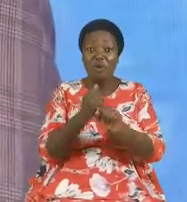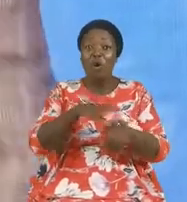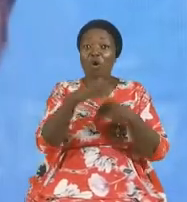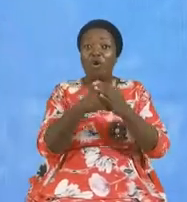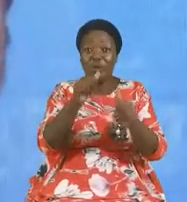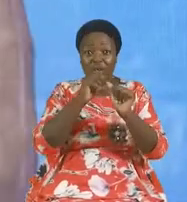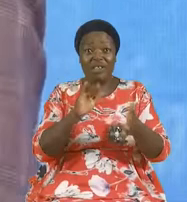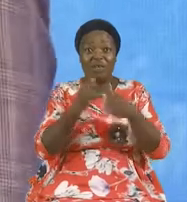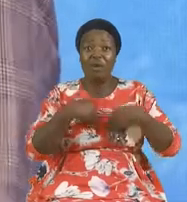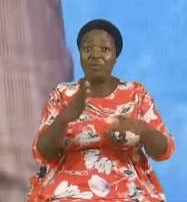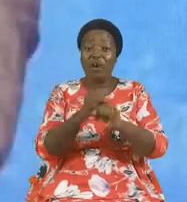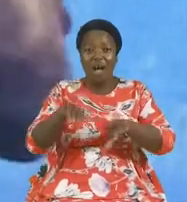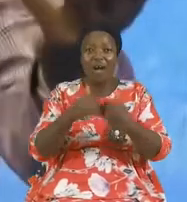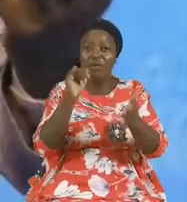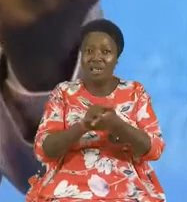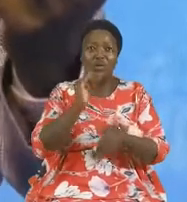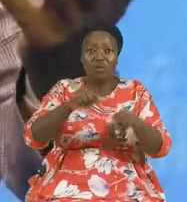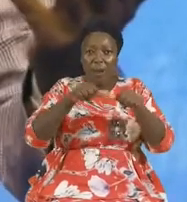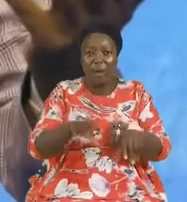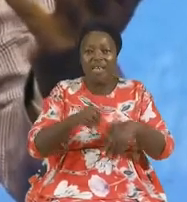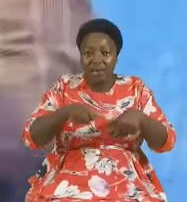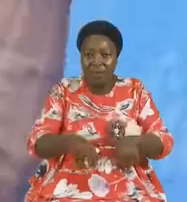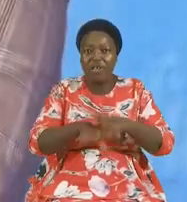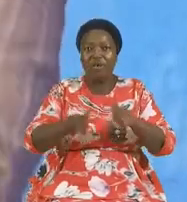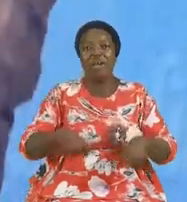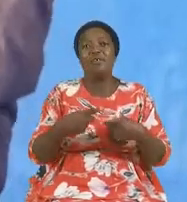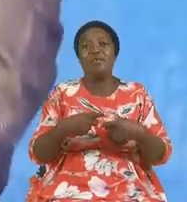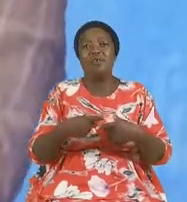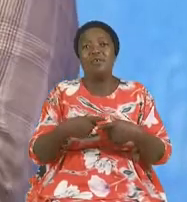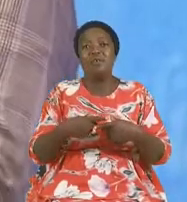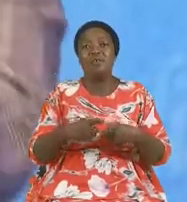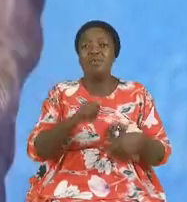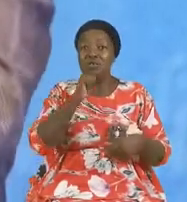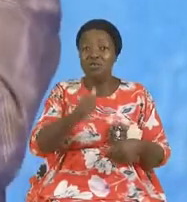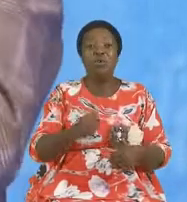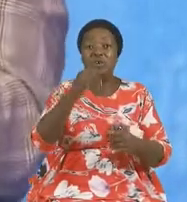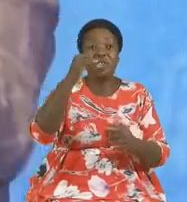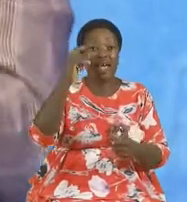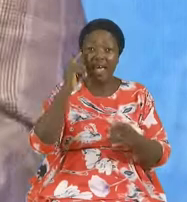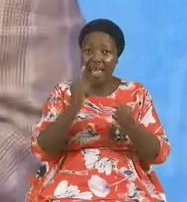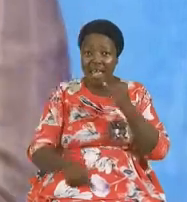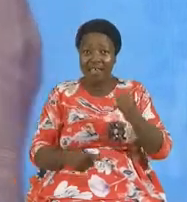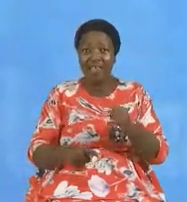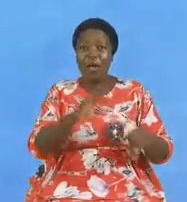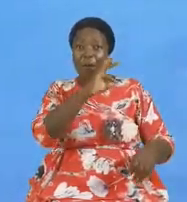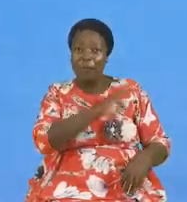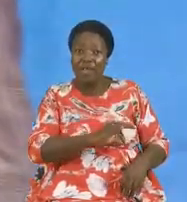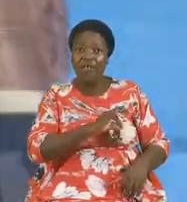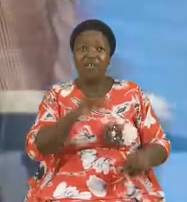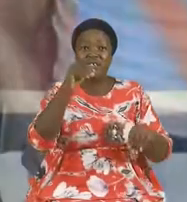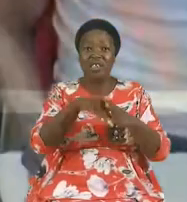you've got, how the salvation you've got, every blessing that you have got, how that will abide and remain in your